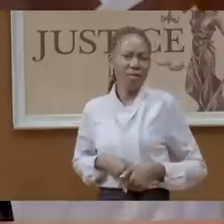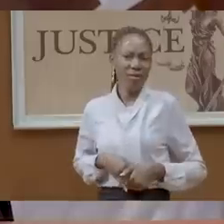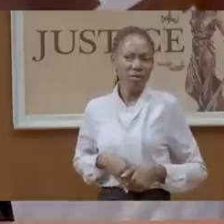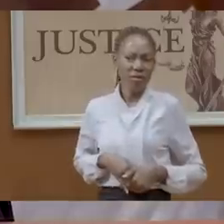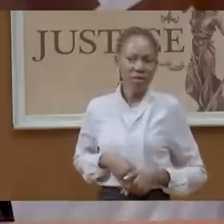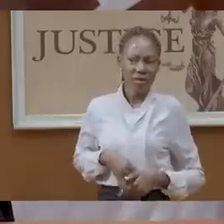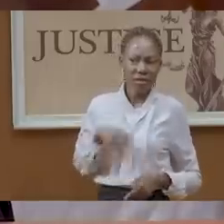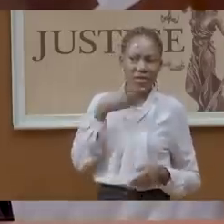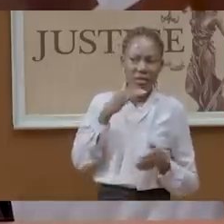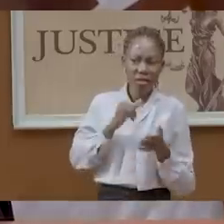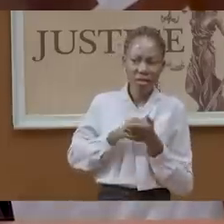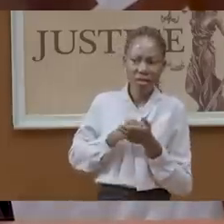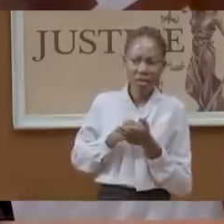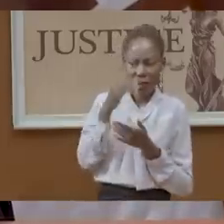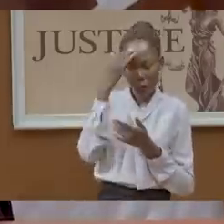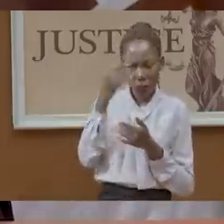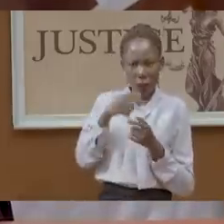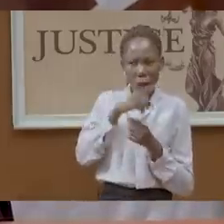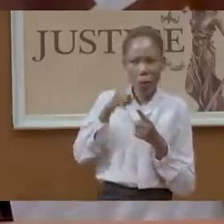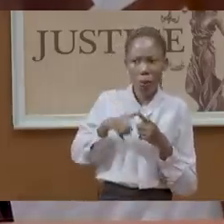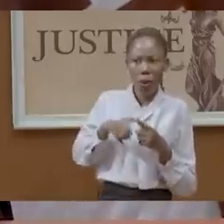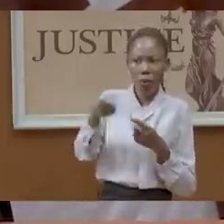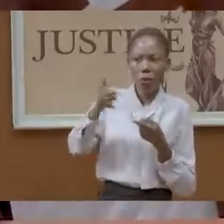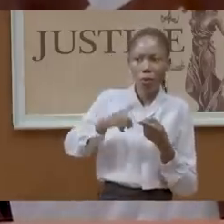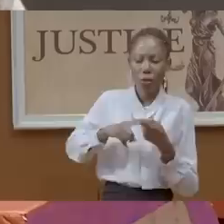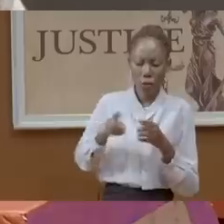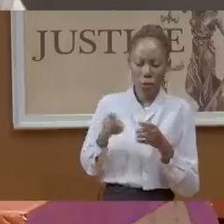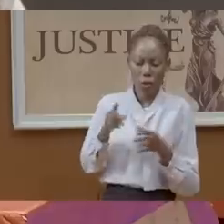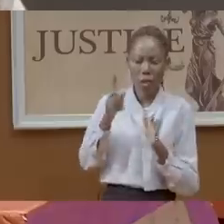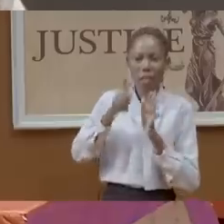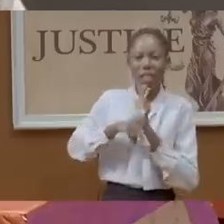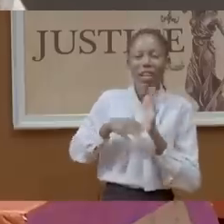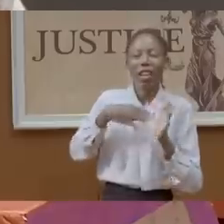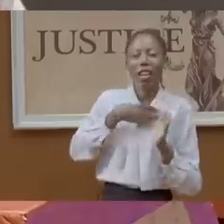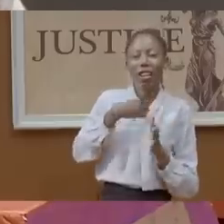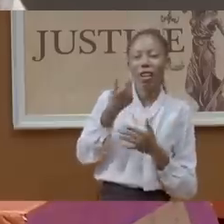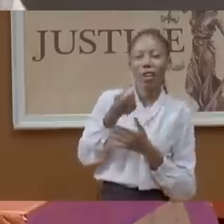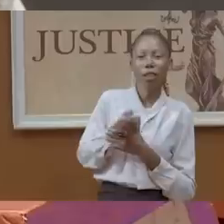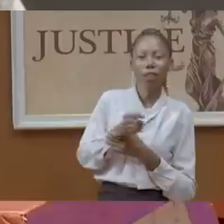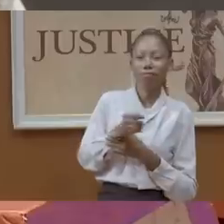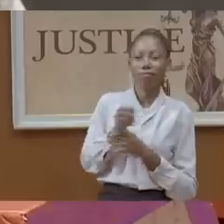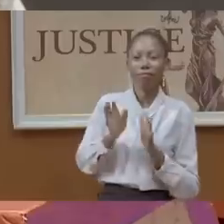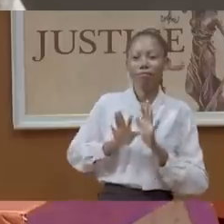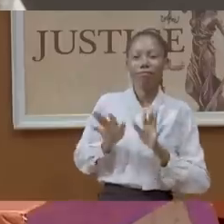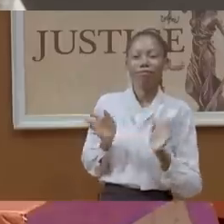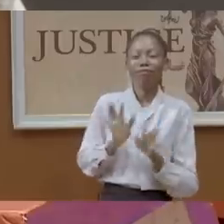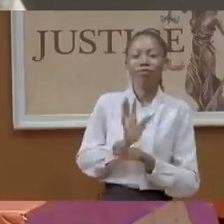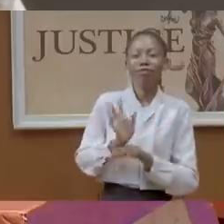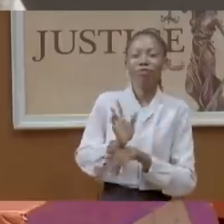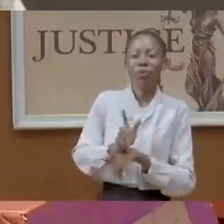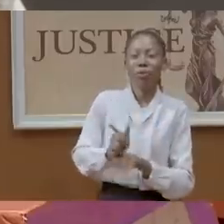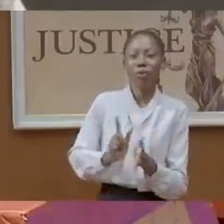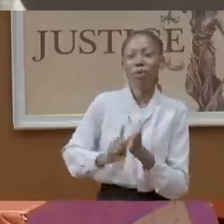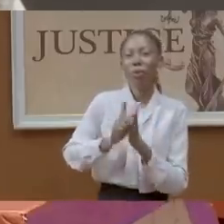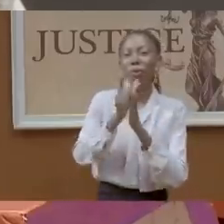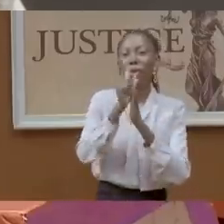one gecko, which was true. When we were in courtship, that my father shouted at him that we are wicked people. That because of that particular